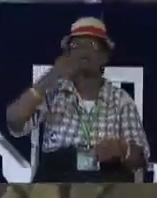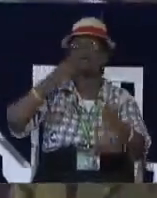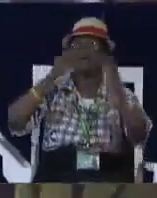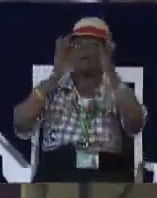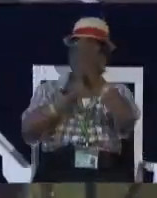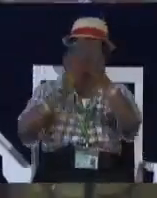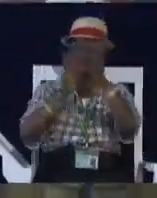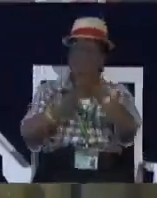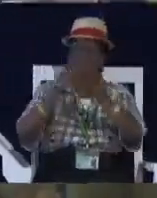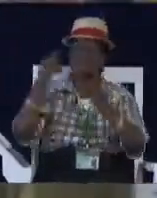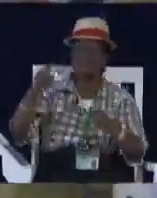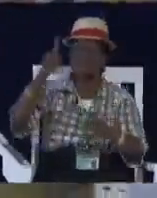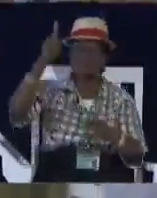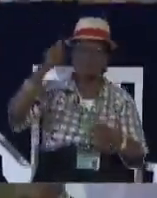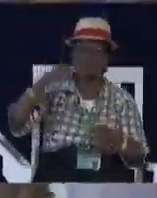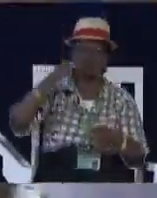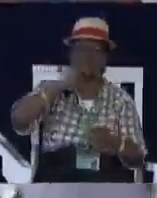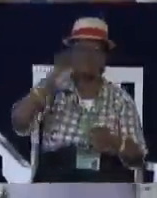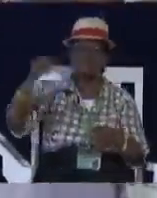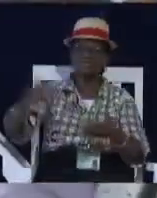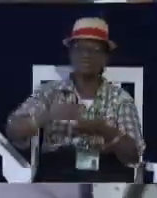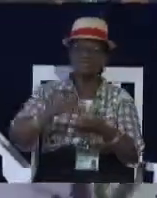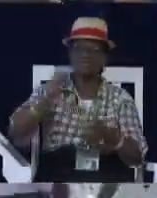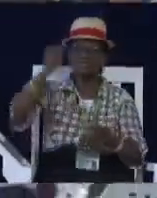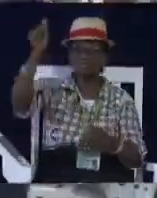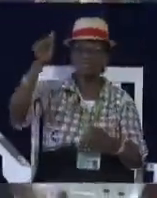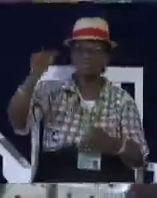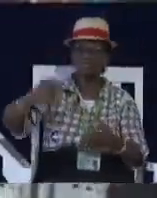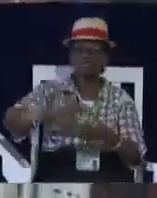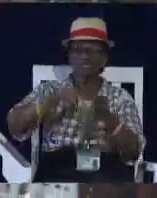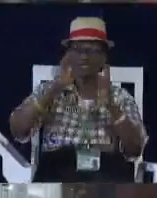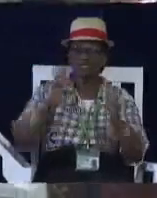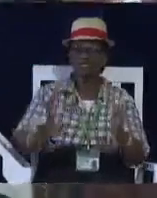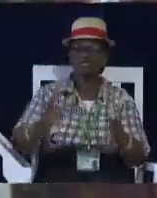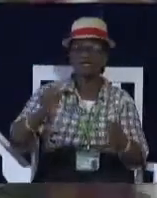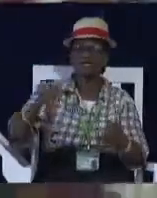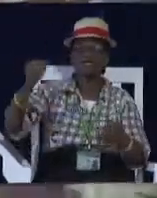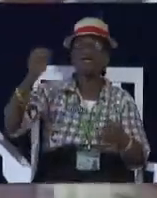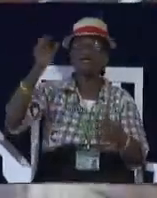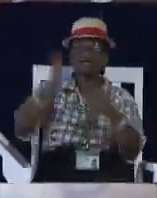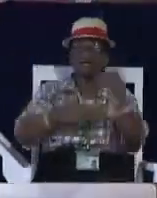praise the one who is the richest, richer than the richest,